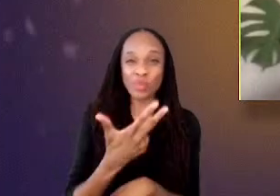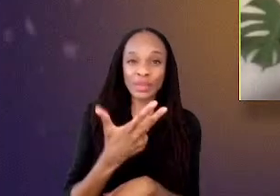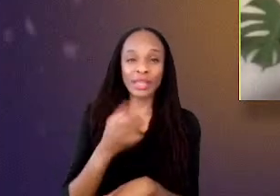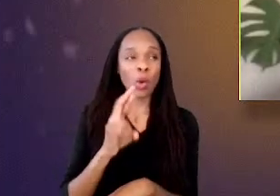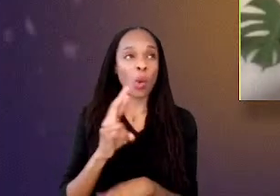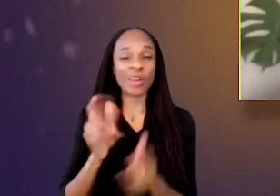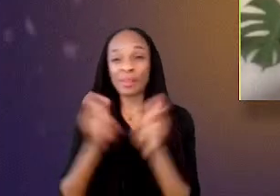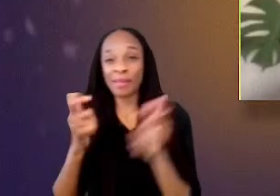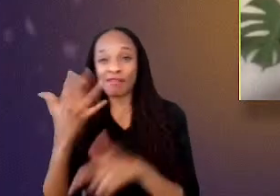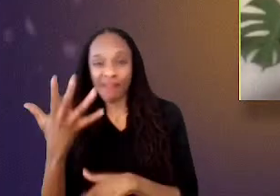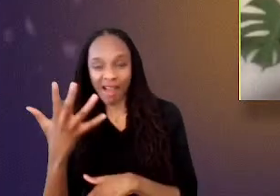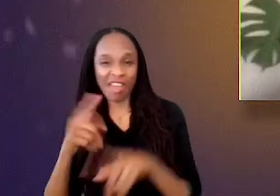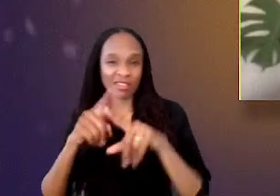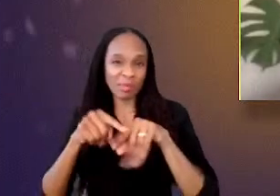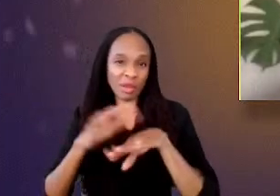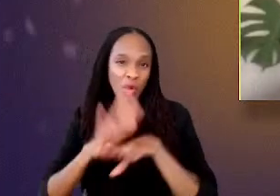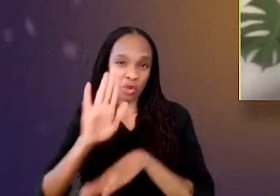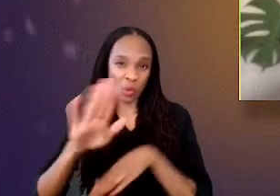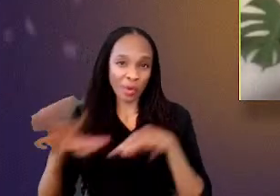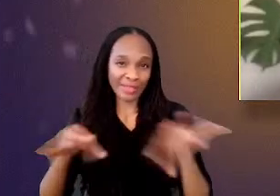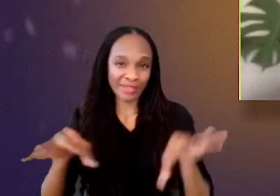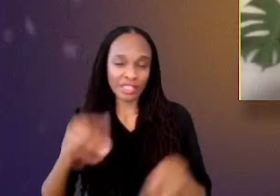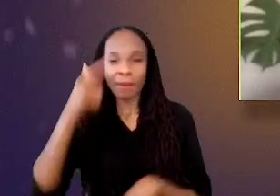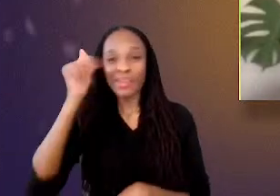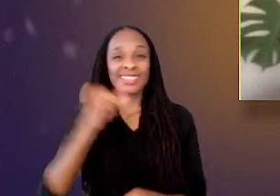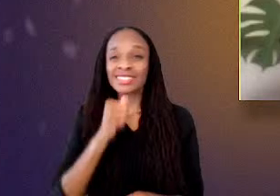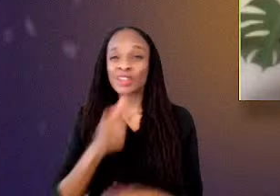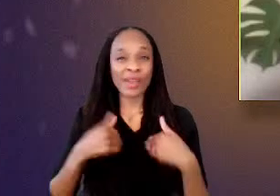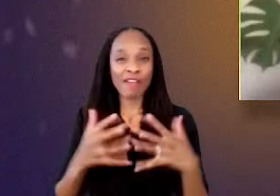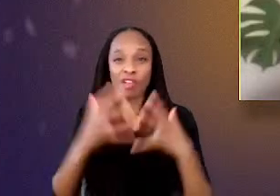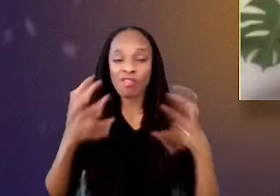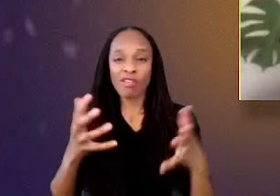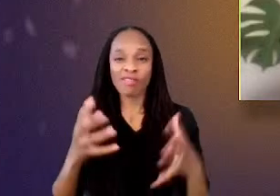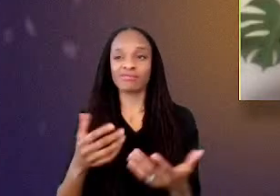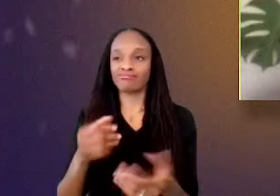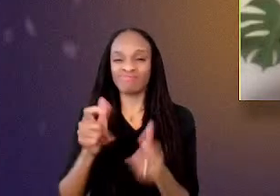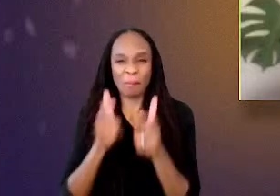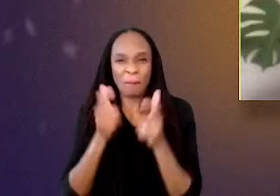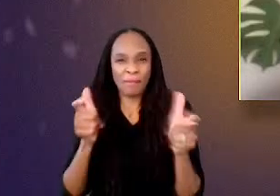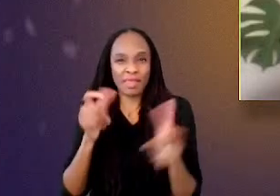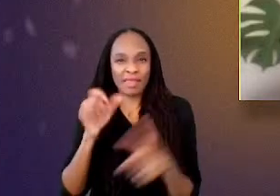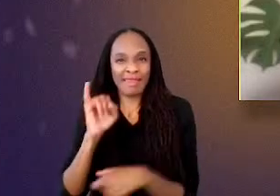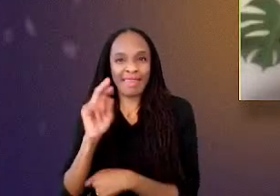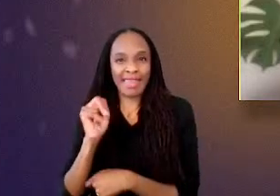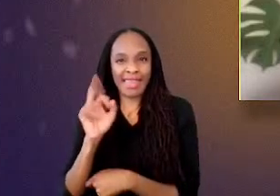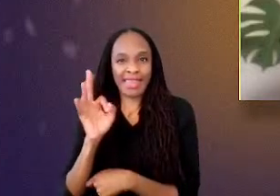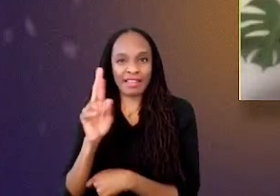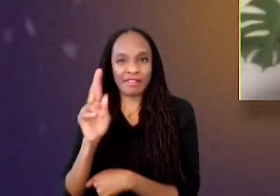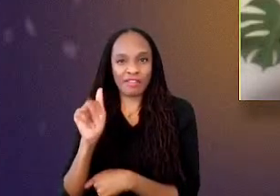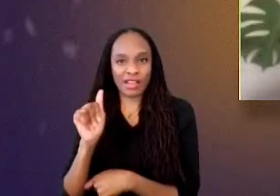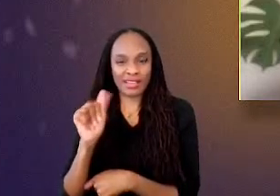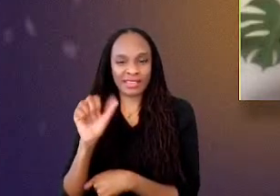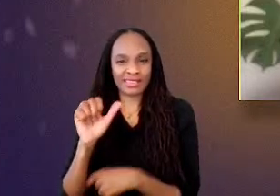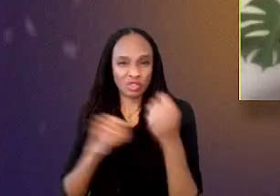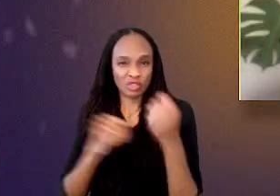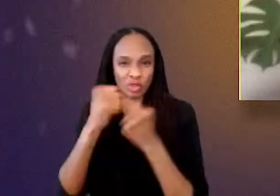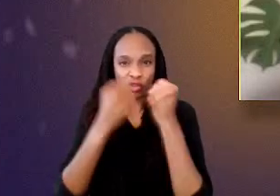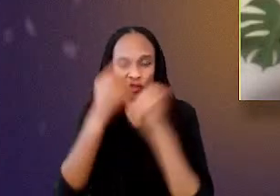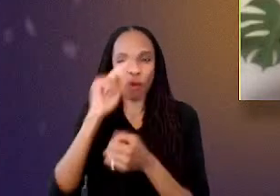how you define it, because there's not huge infrastructure for arts organization funding in the United States,